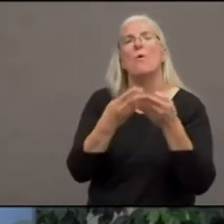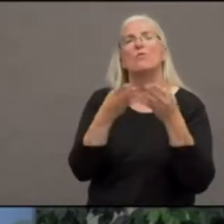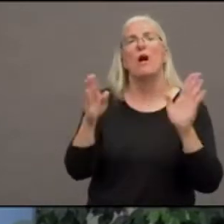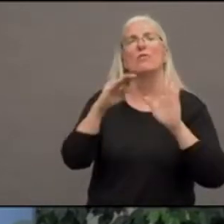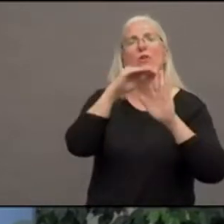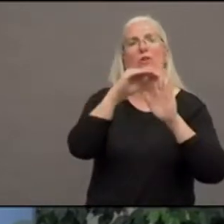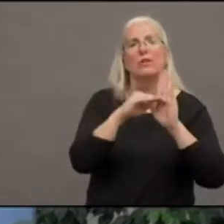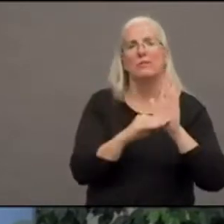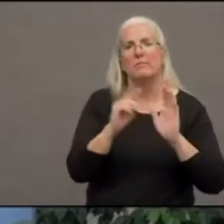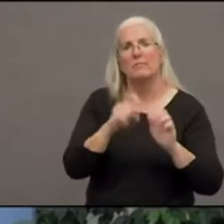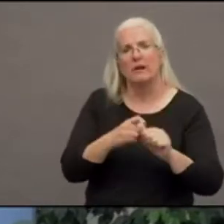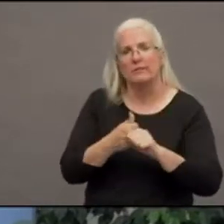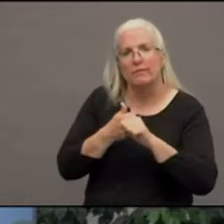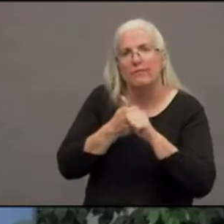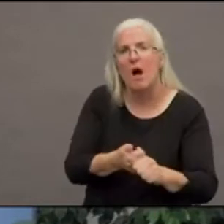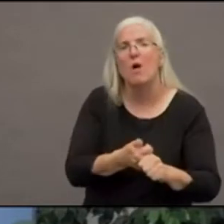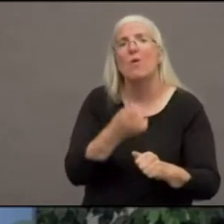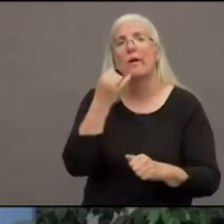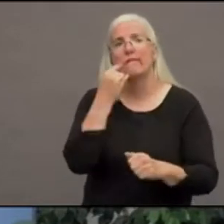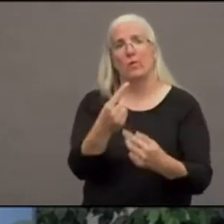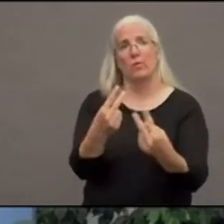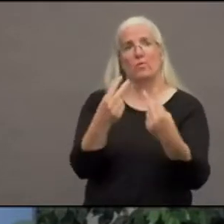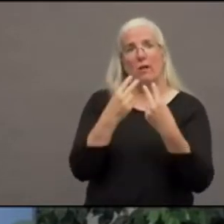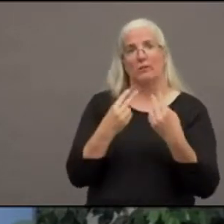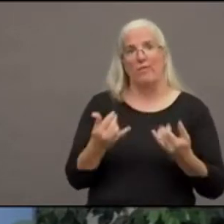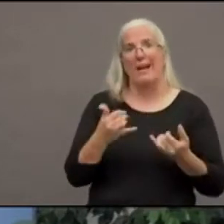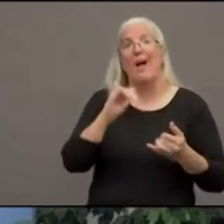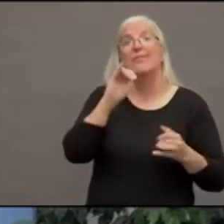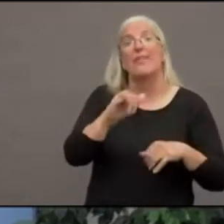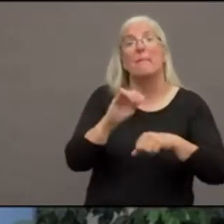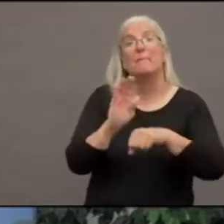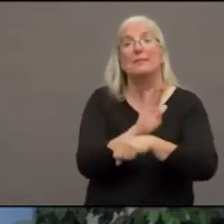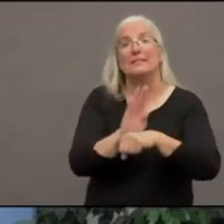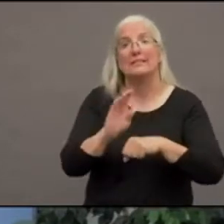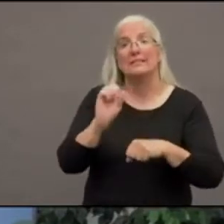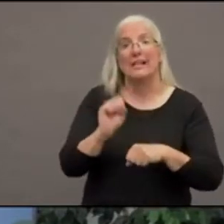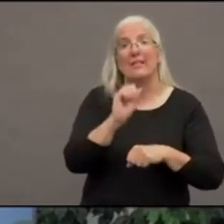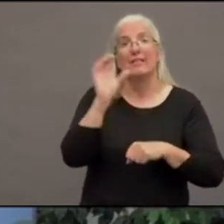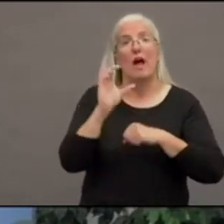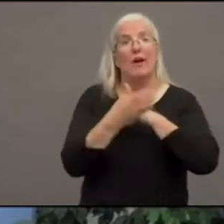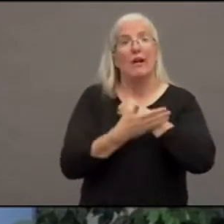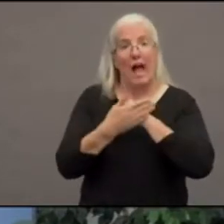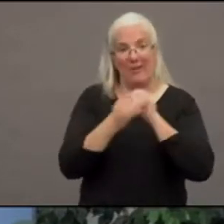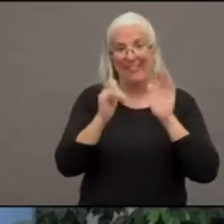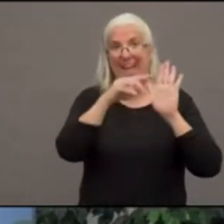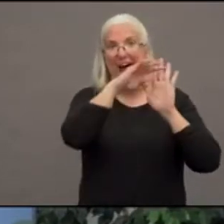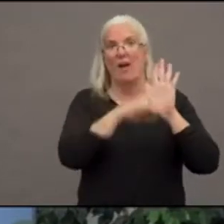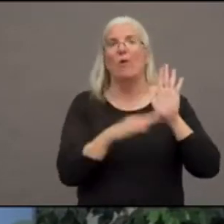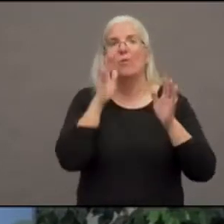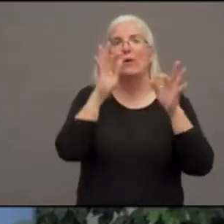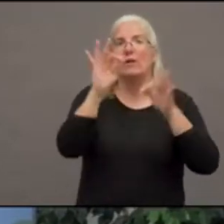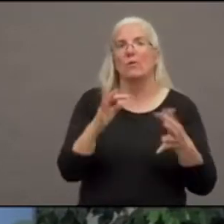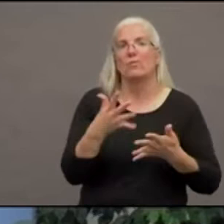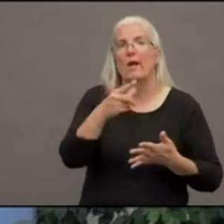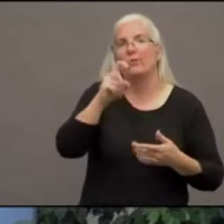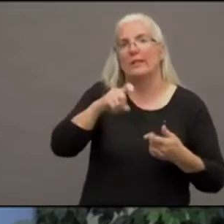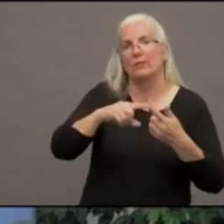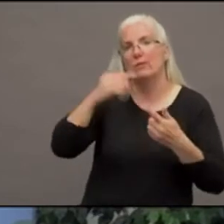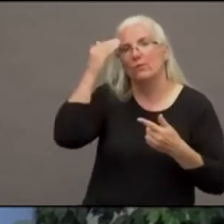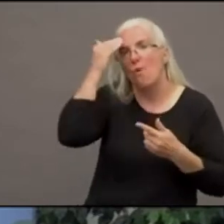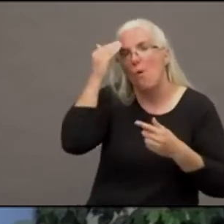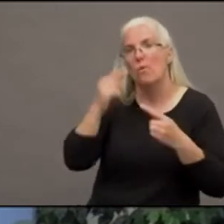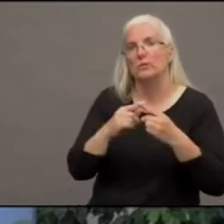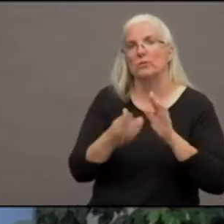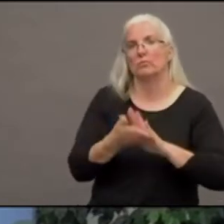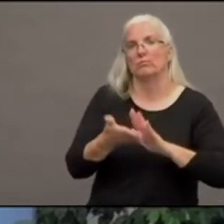if you're watching your business in Santa Clara County, what should you know? So there are a few core principles, things that